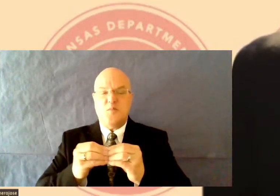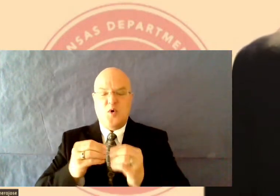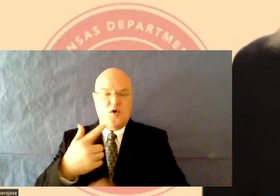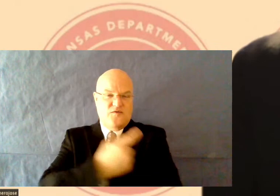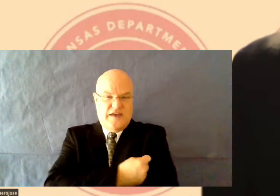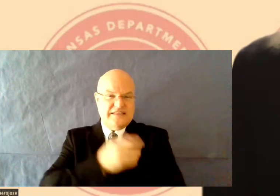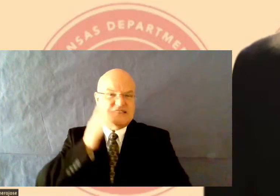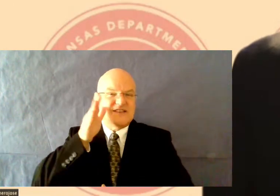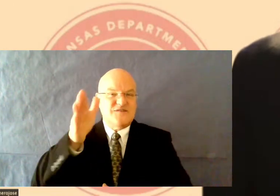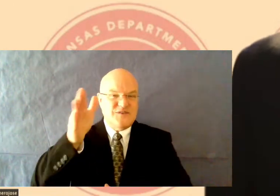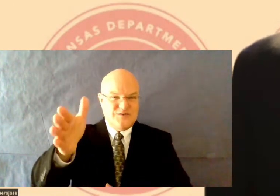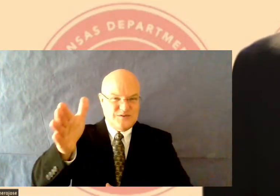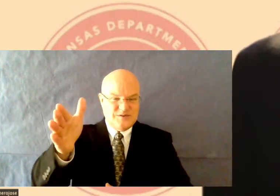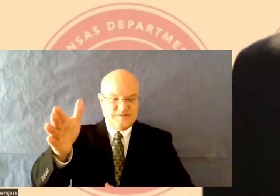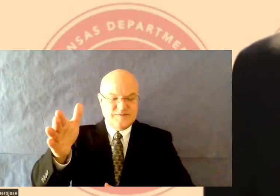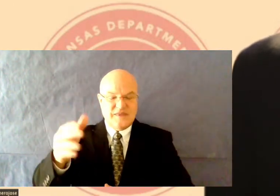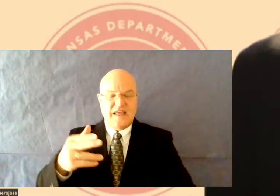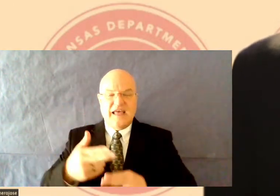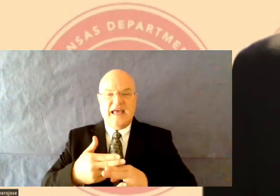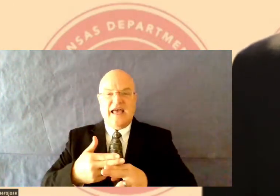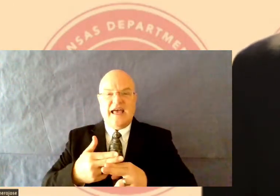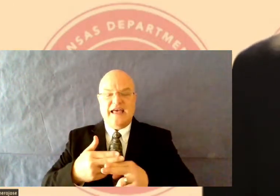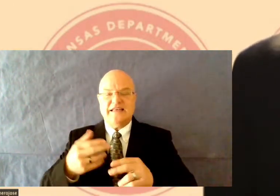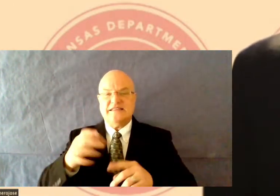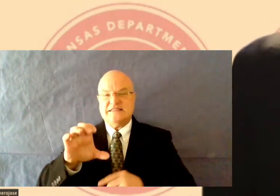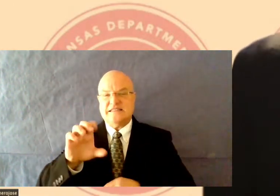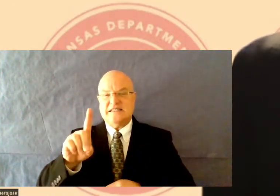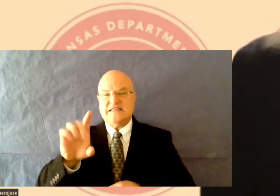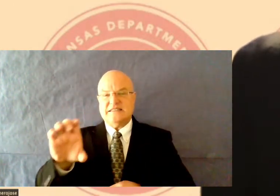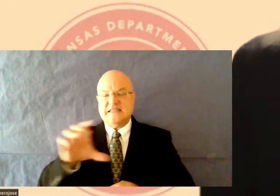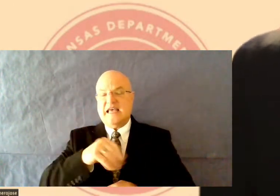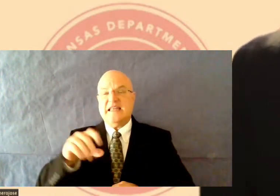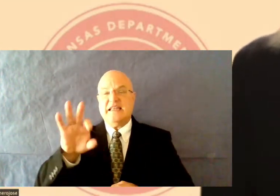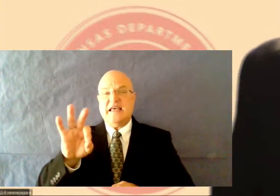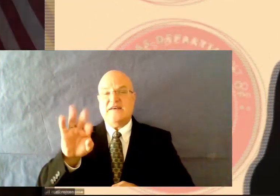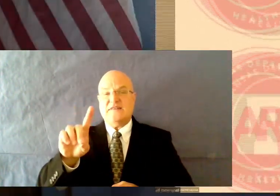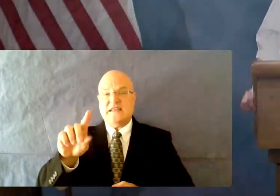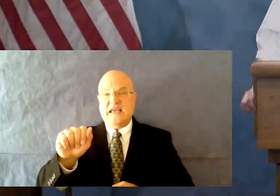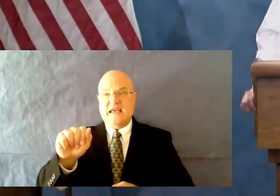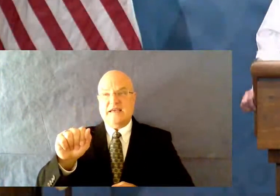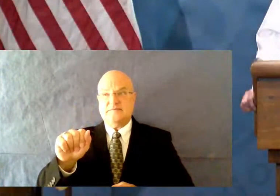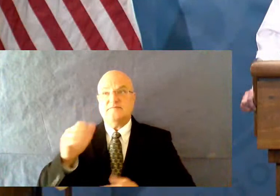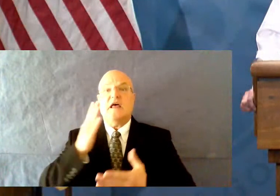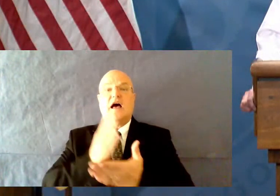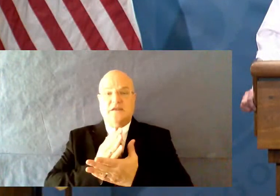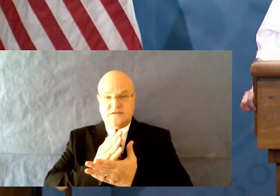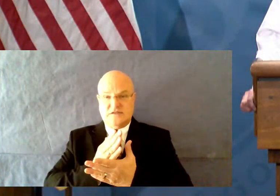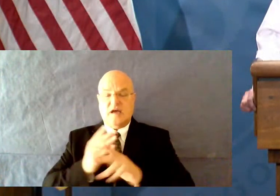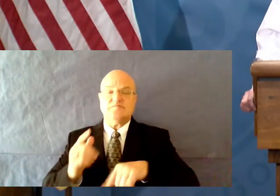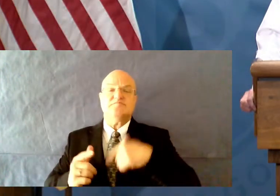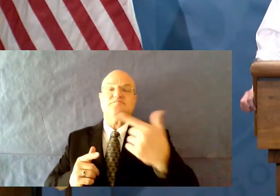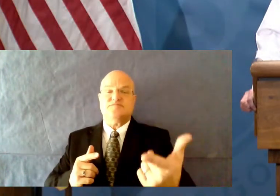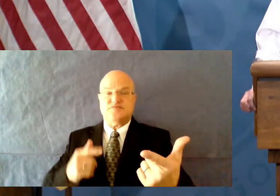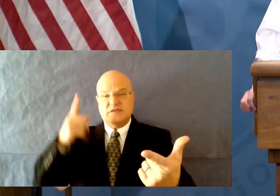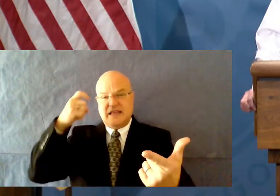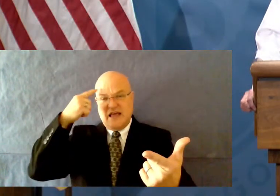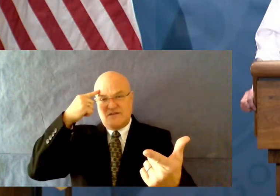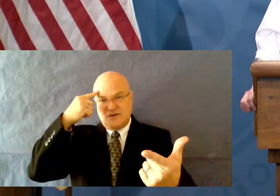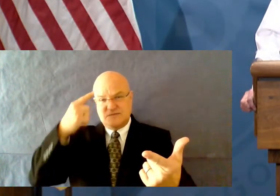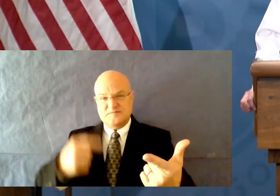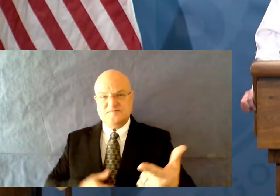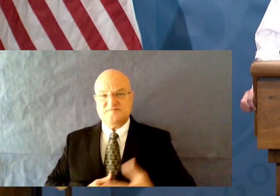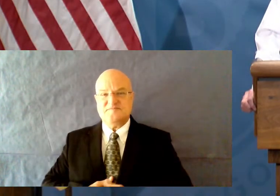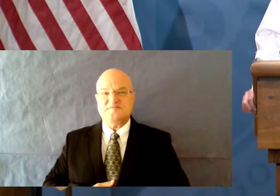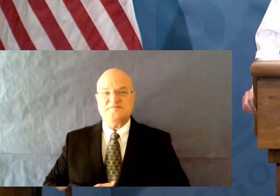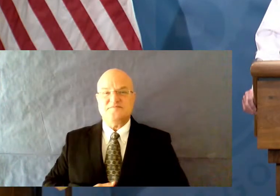future as per the CDC and the FDA. So I'll stop there, Governor, and turn it back to you. Thank you,